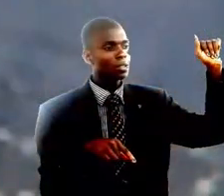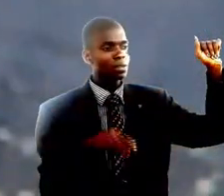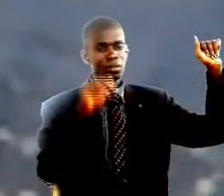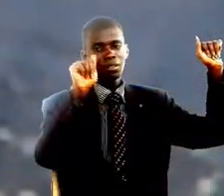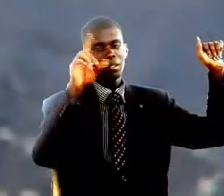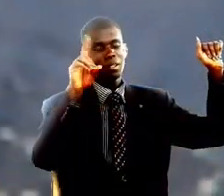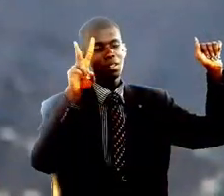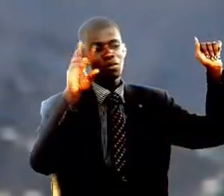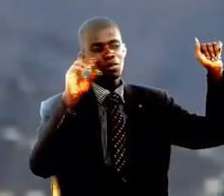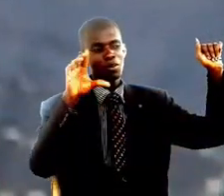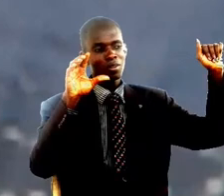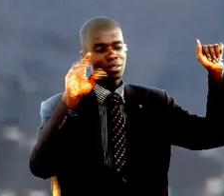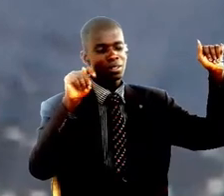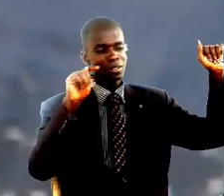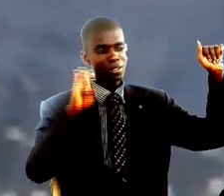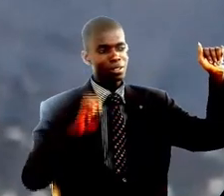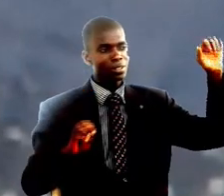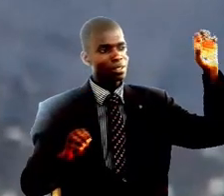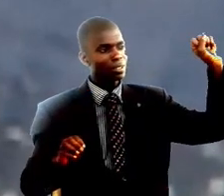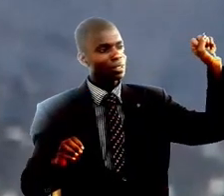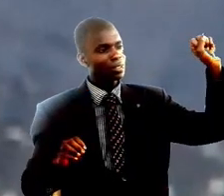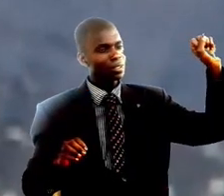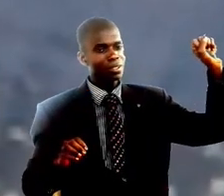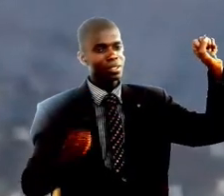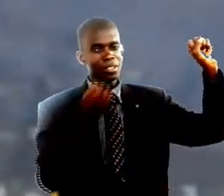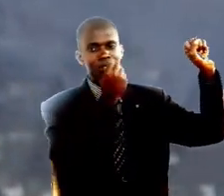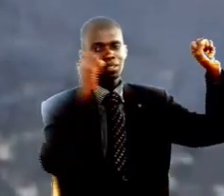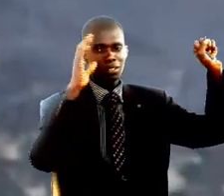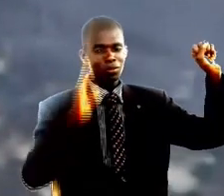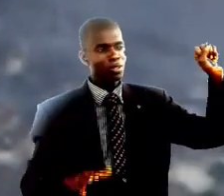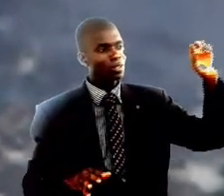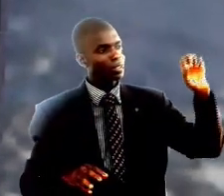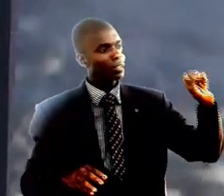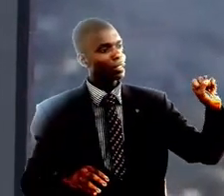your Savior? Is S your shepherd? Is